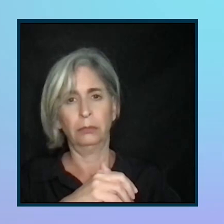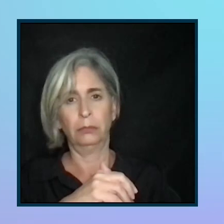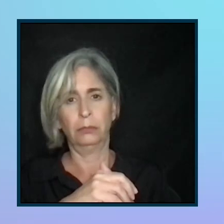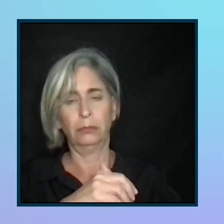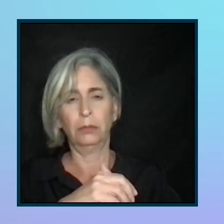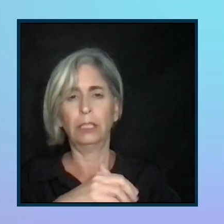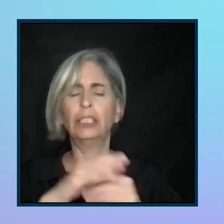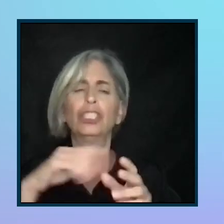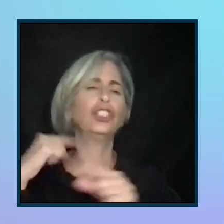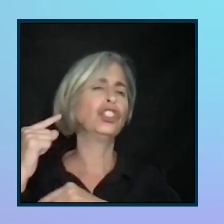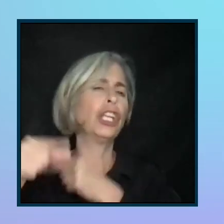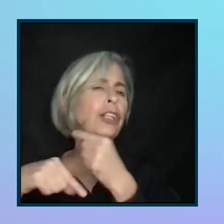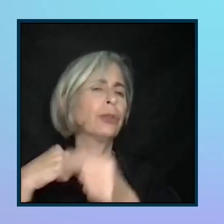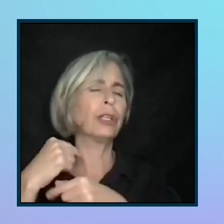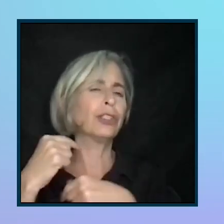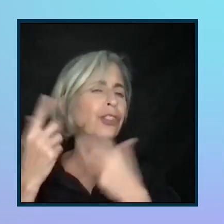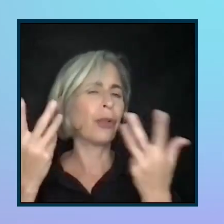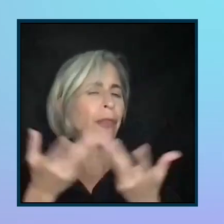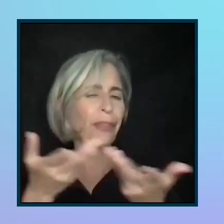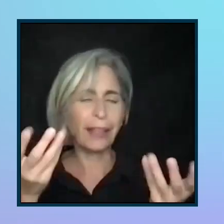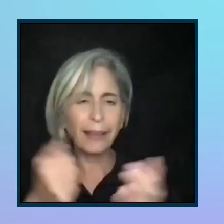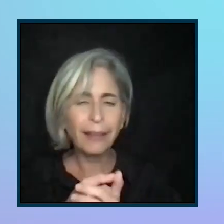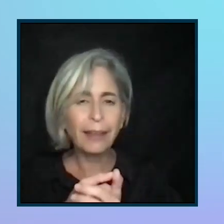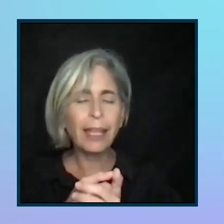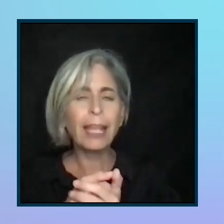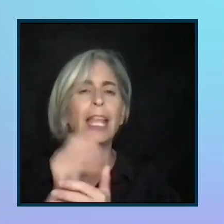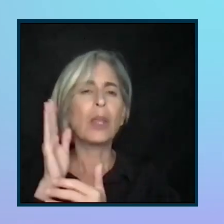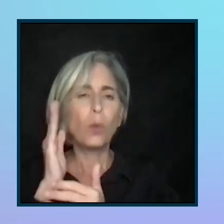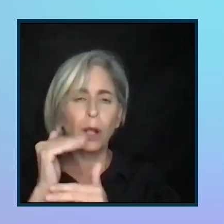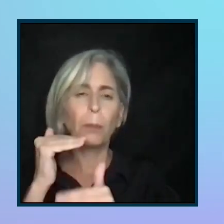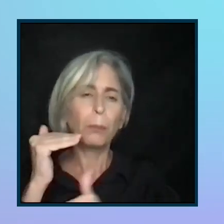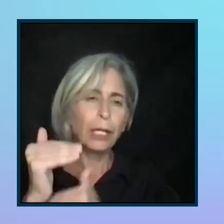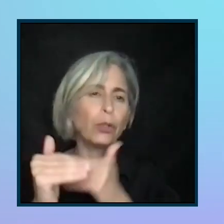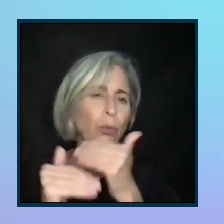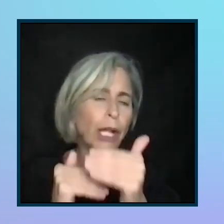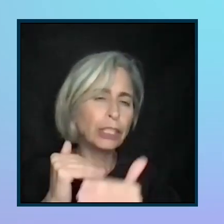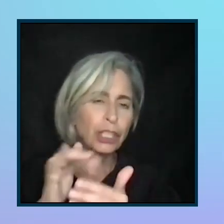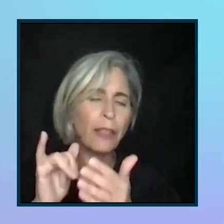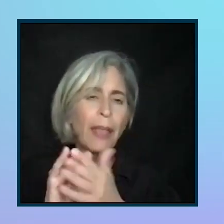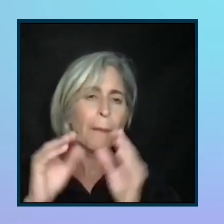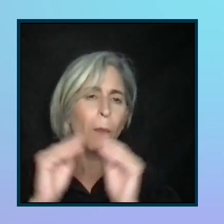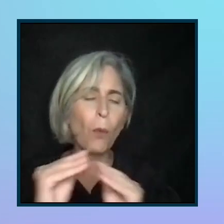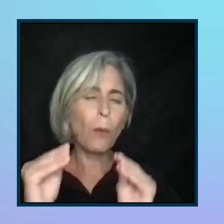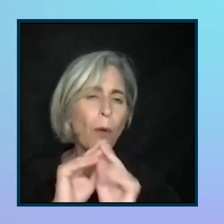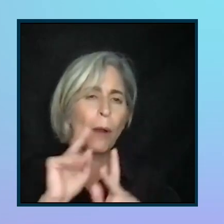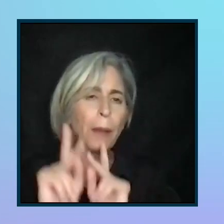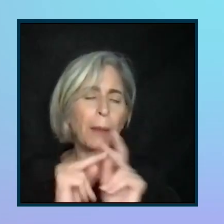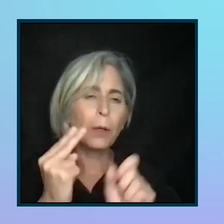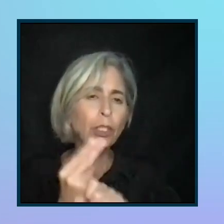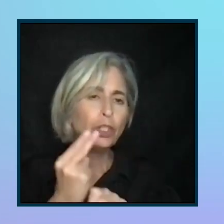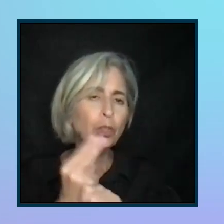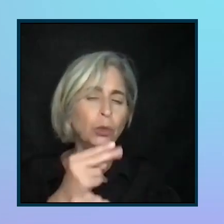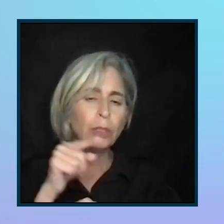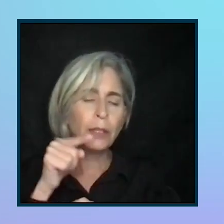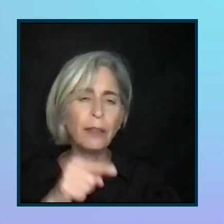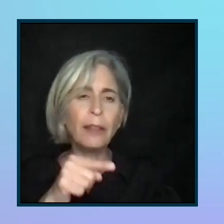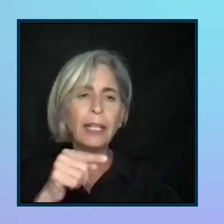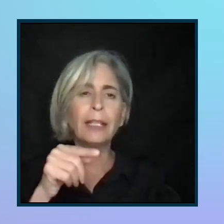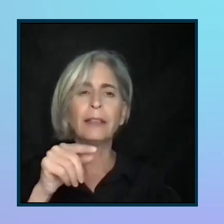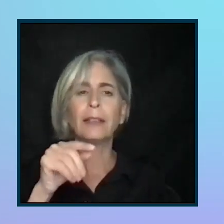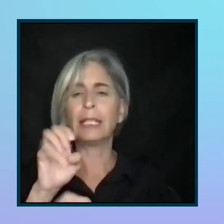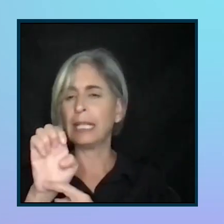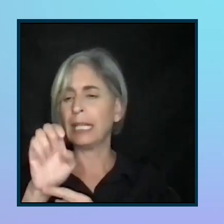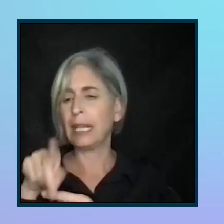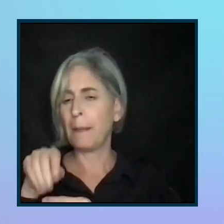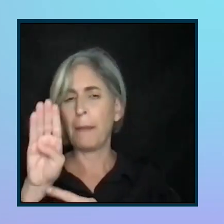it's a generational type of thing. I think there will be a progression that will occur where more and more people will be used to utilizing reflowable EPUB